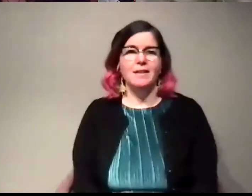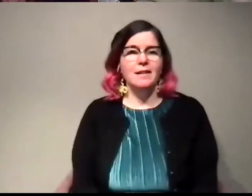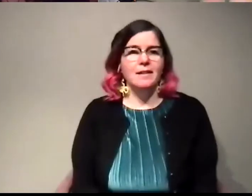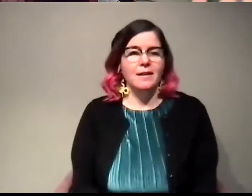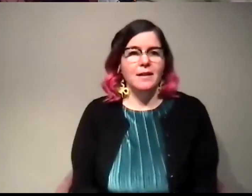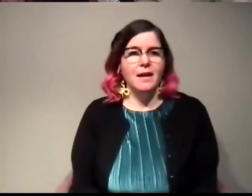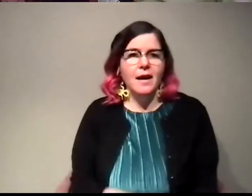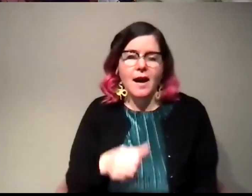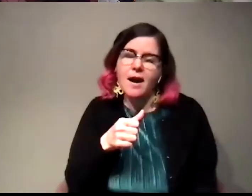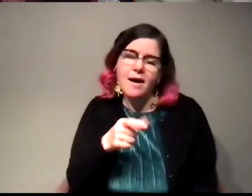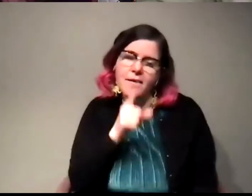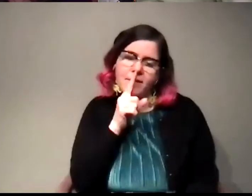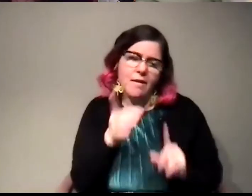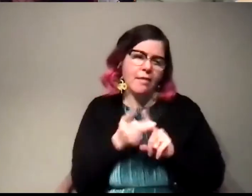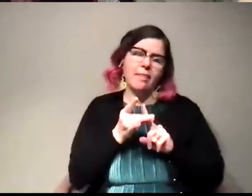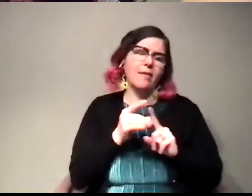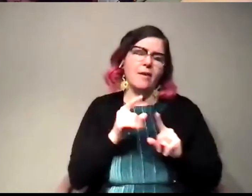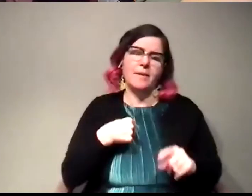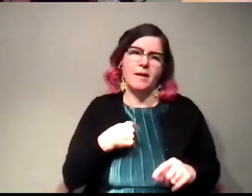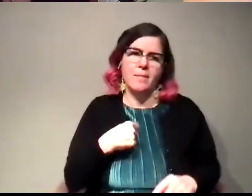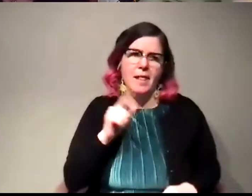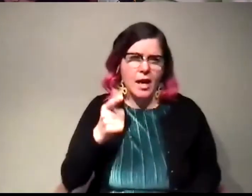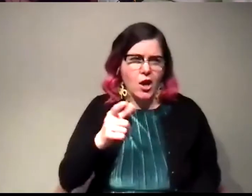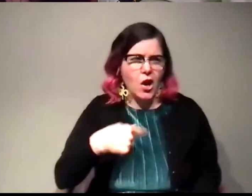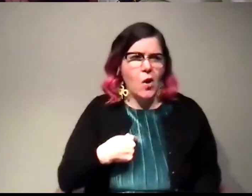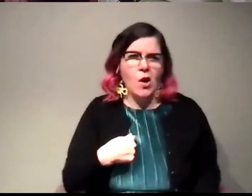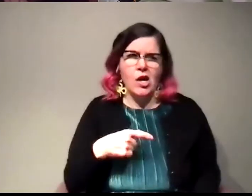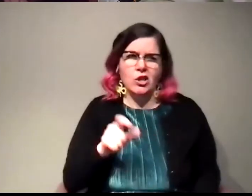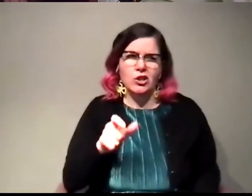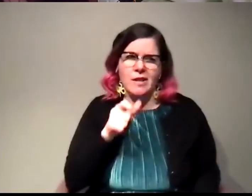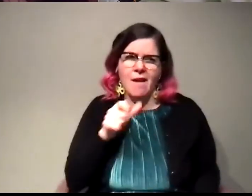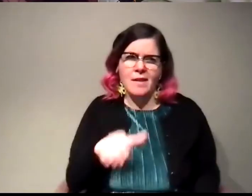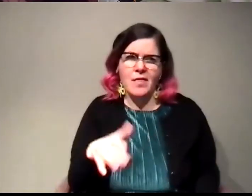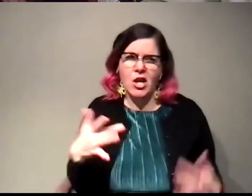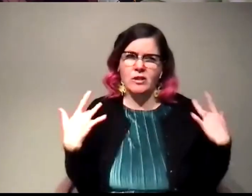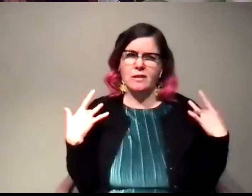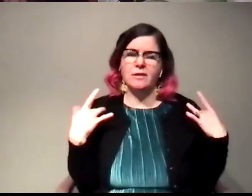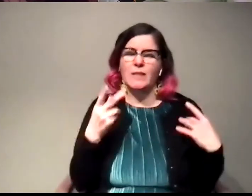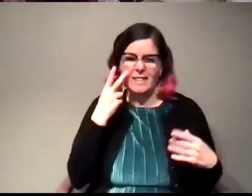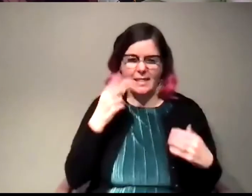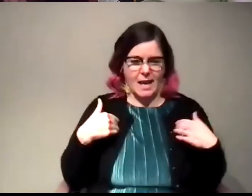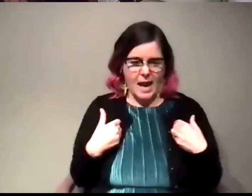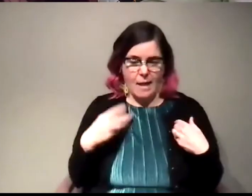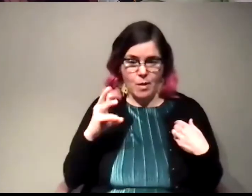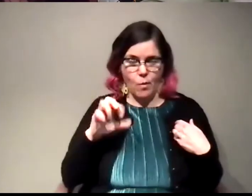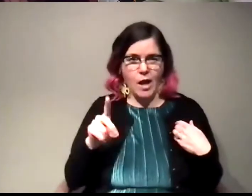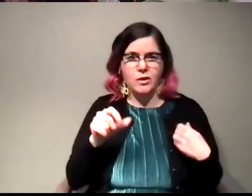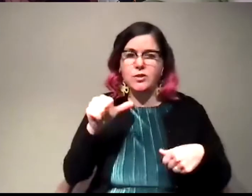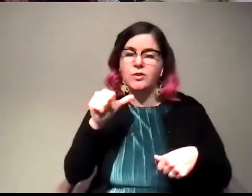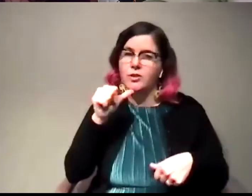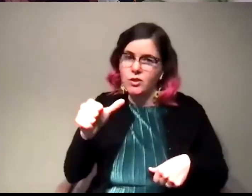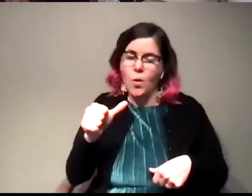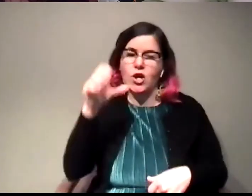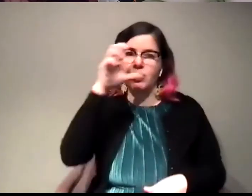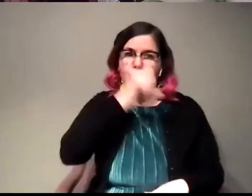didn't get poisoned. It was fine. But later I was like, I shouldn't have done that. So when you see an animal in the wild, don't assume